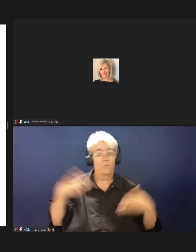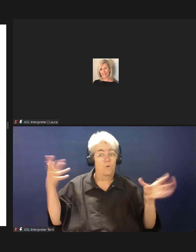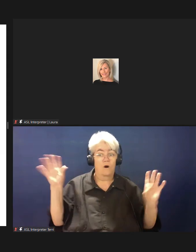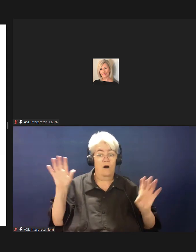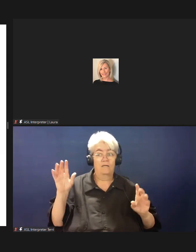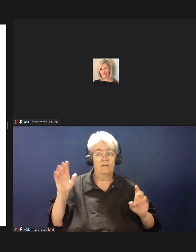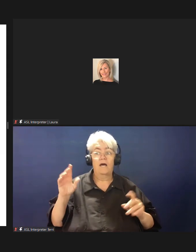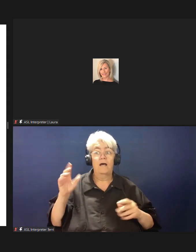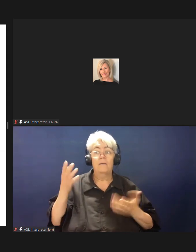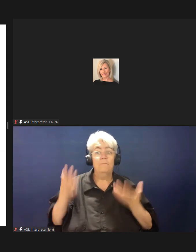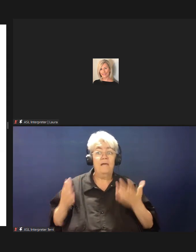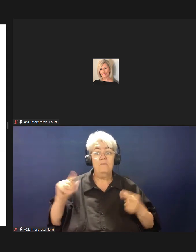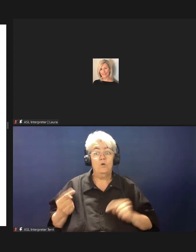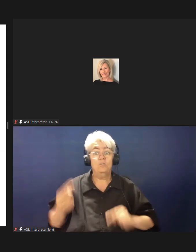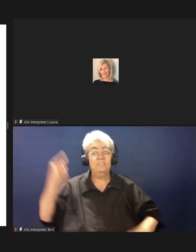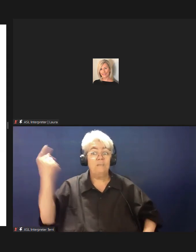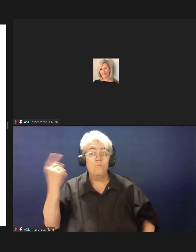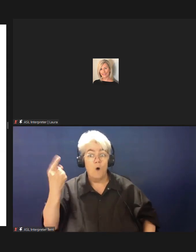you get.